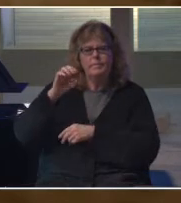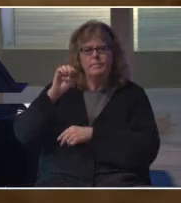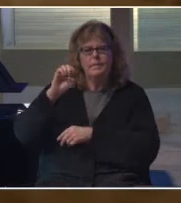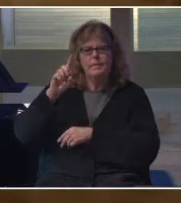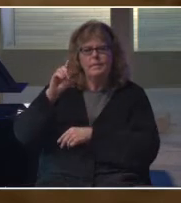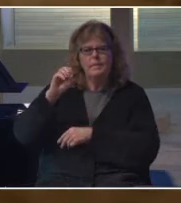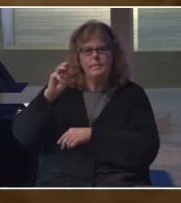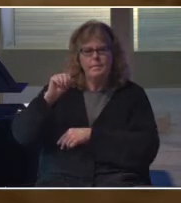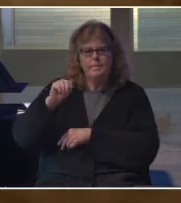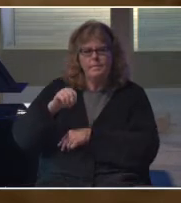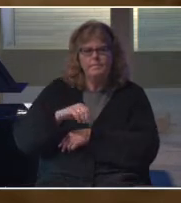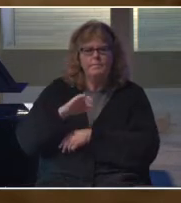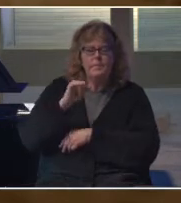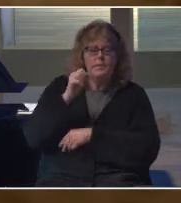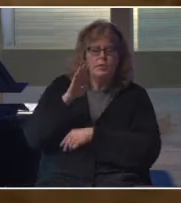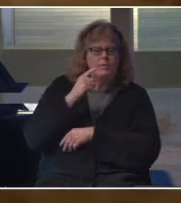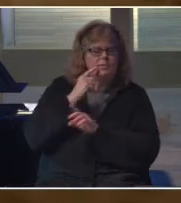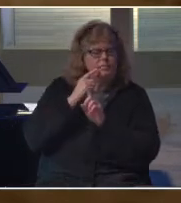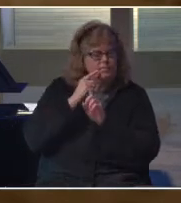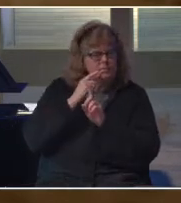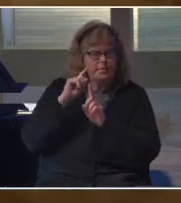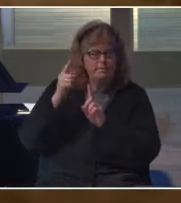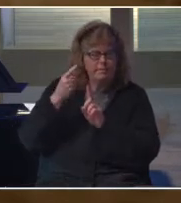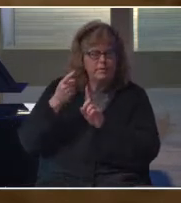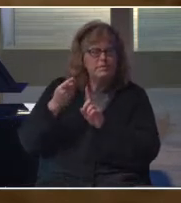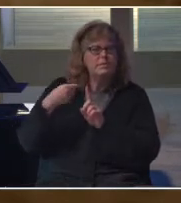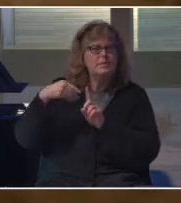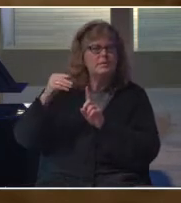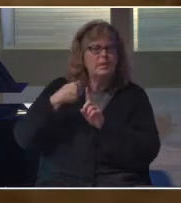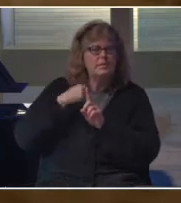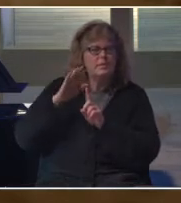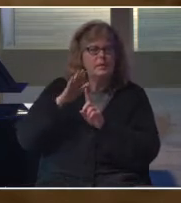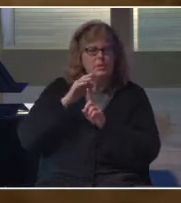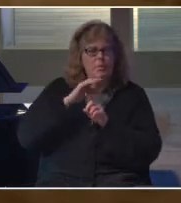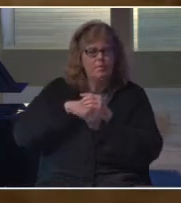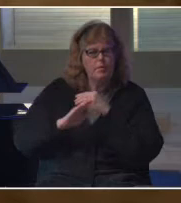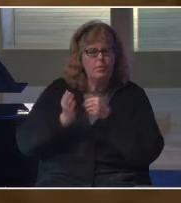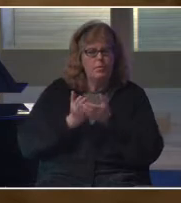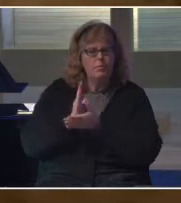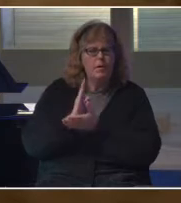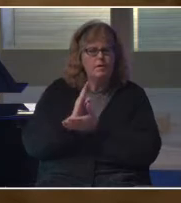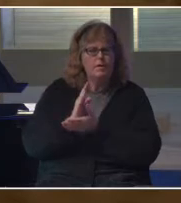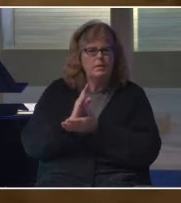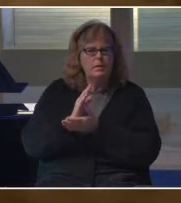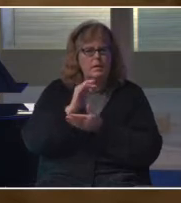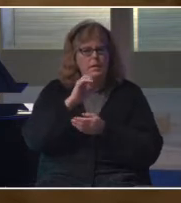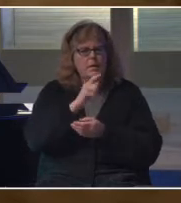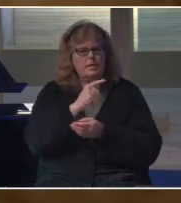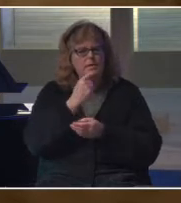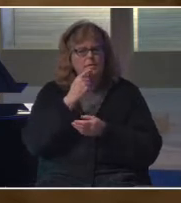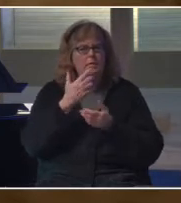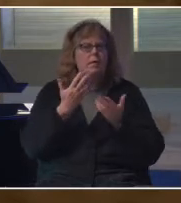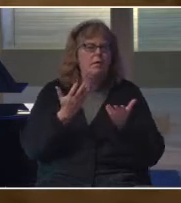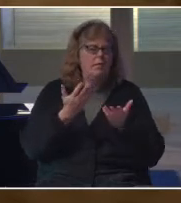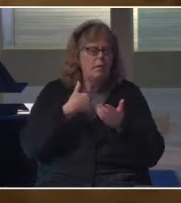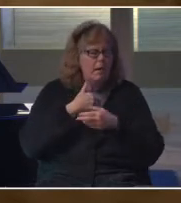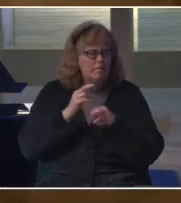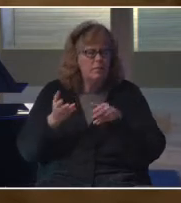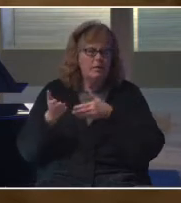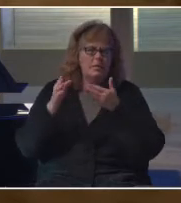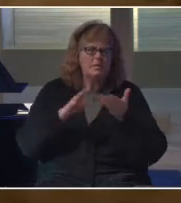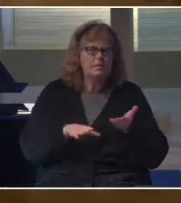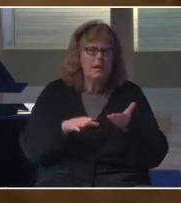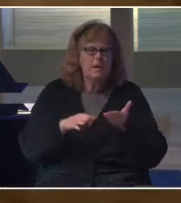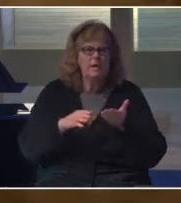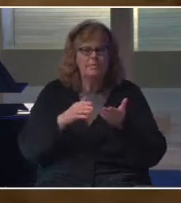Edom. But Jacob said, "First, sell me your birthright." Esau said, "Behold, I am about to die, so of